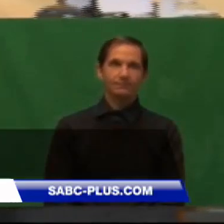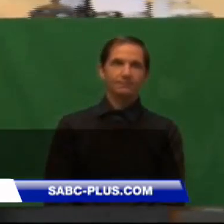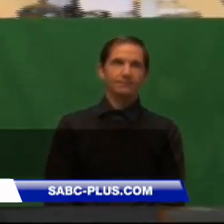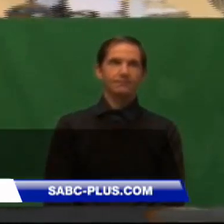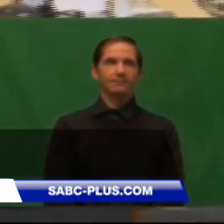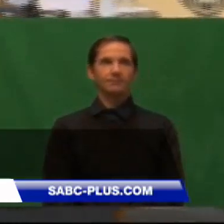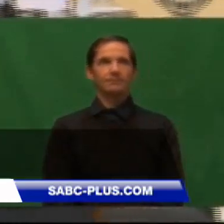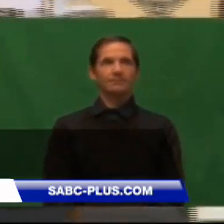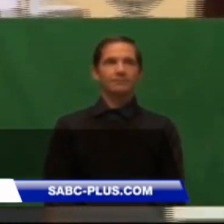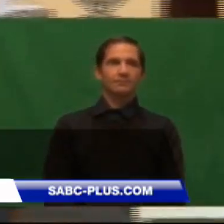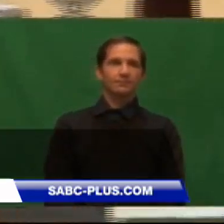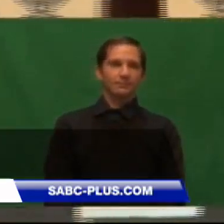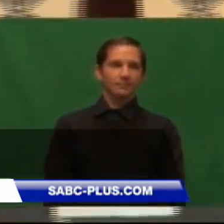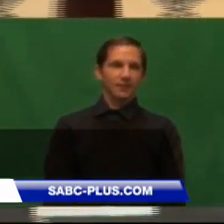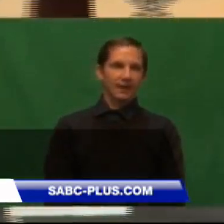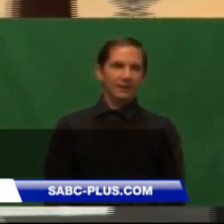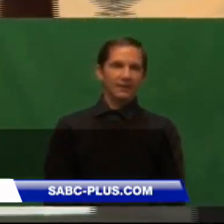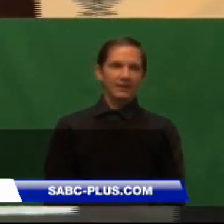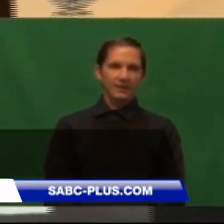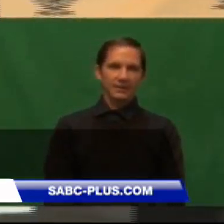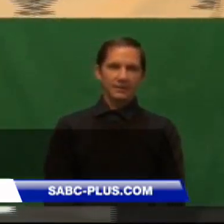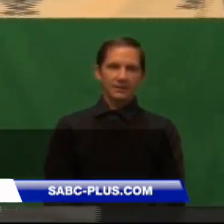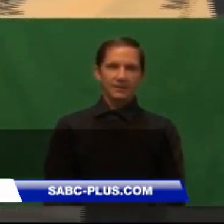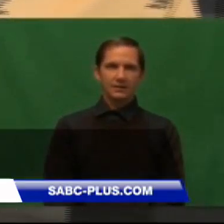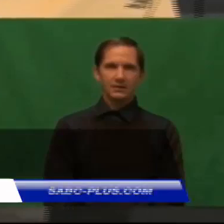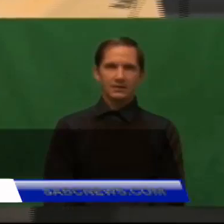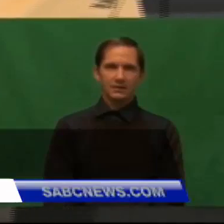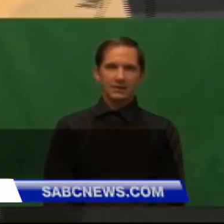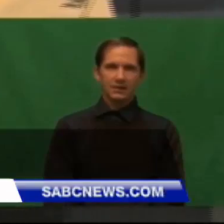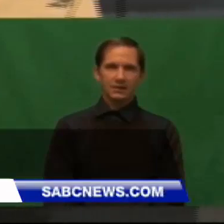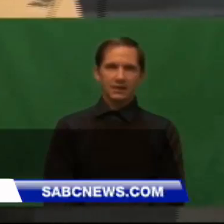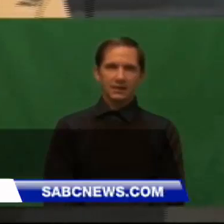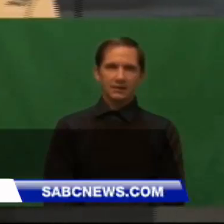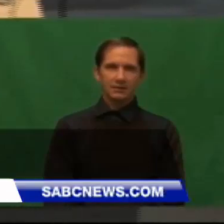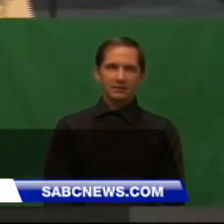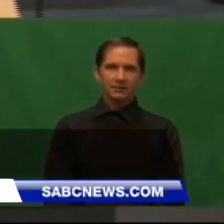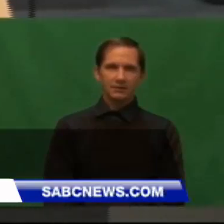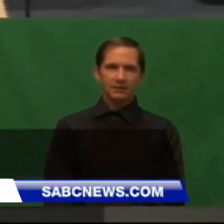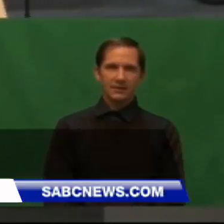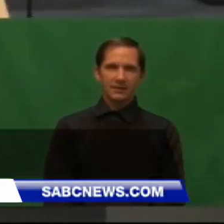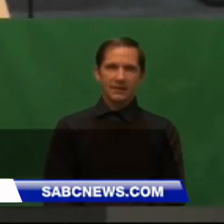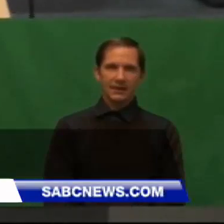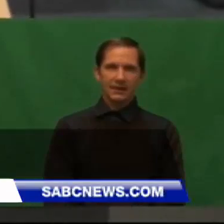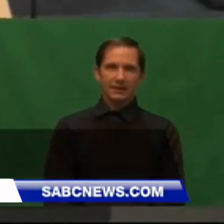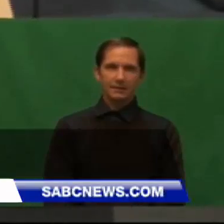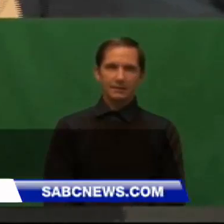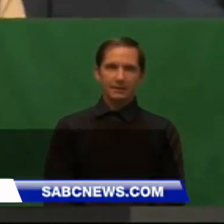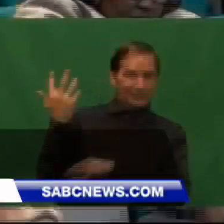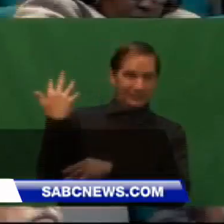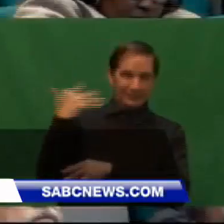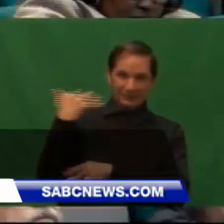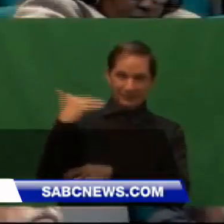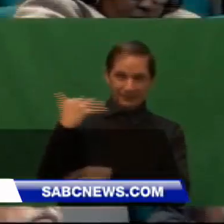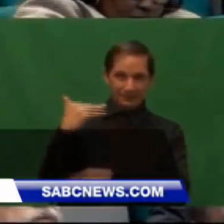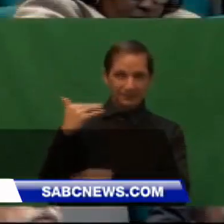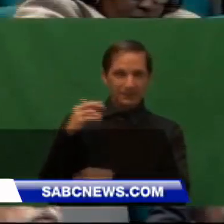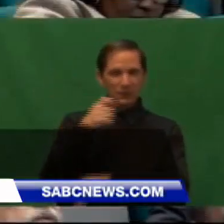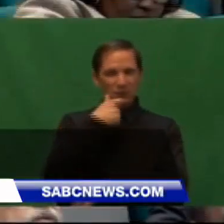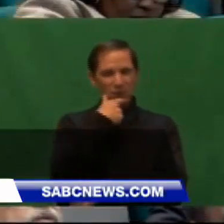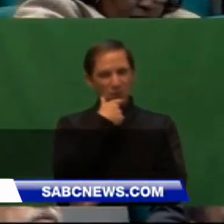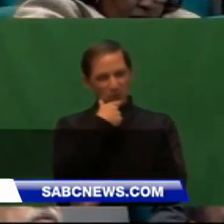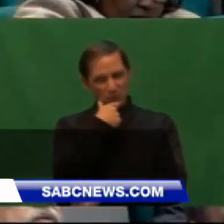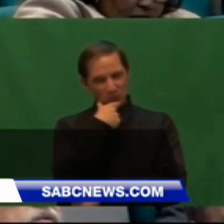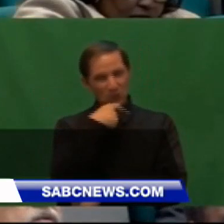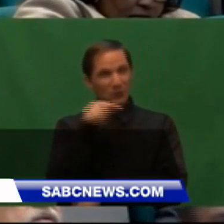The summit coincides with South Africa's ongoing national budget debates following delays due to the rejected value-added tax increase. This saw the